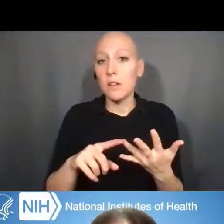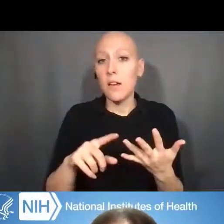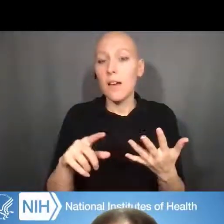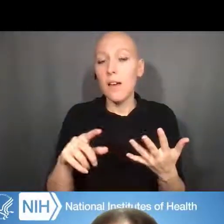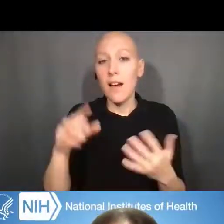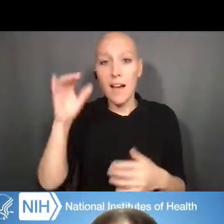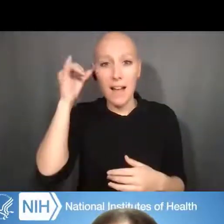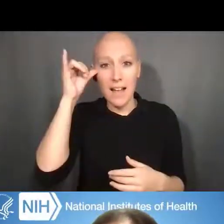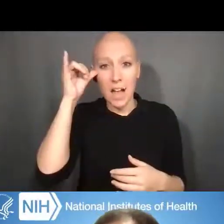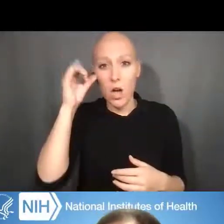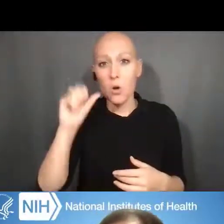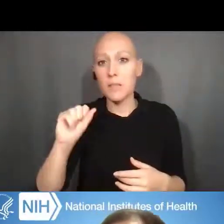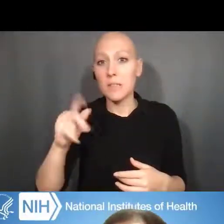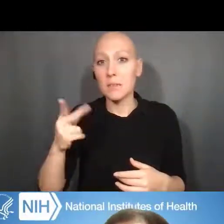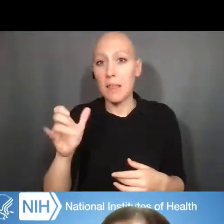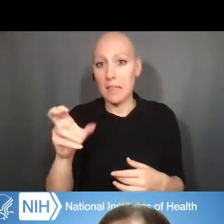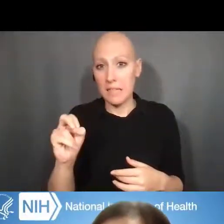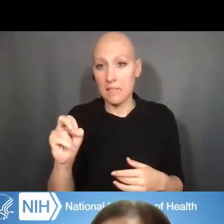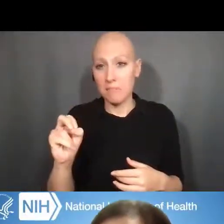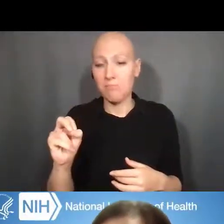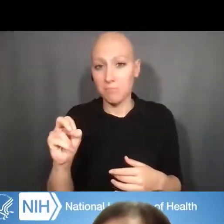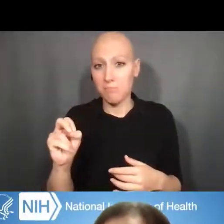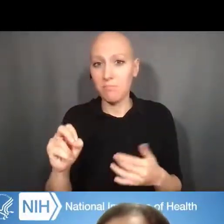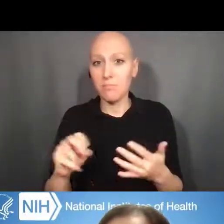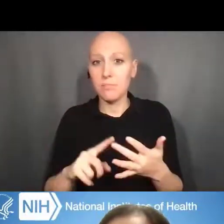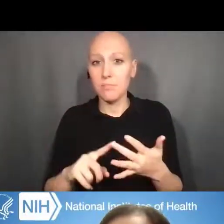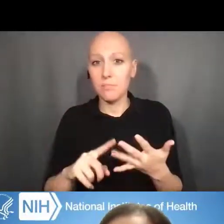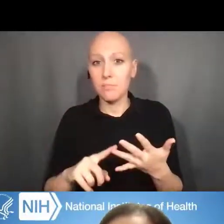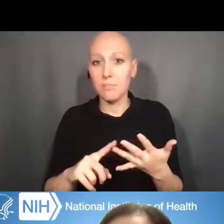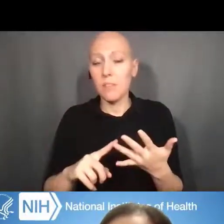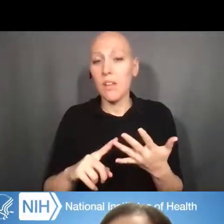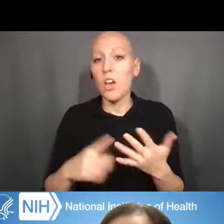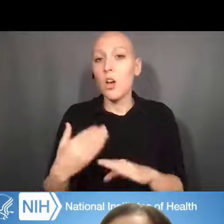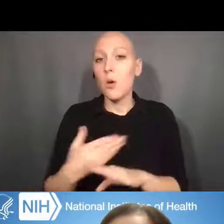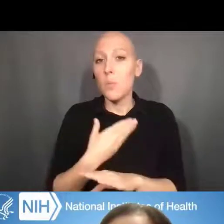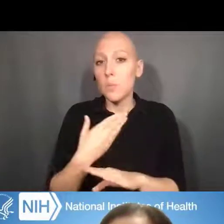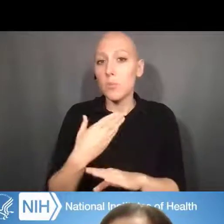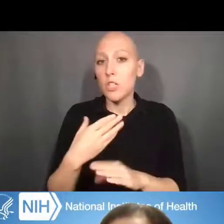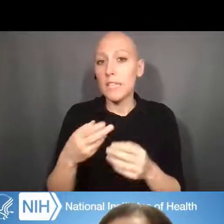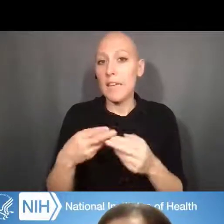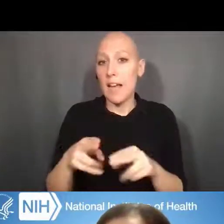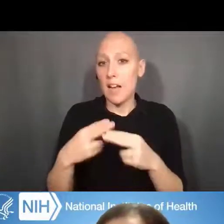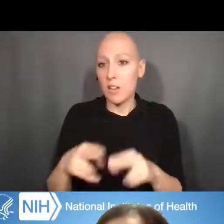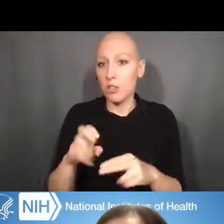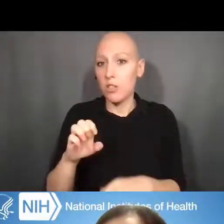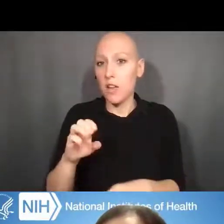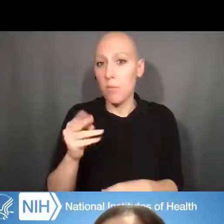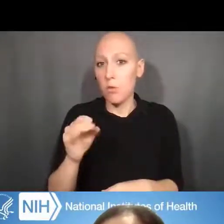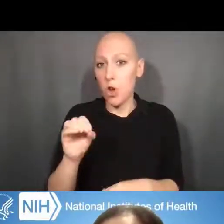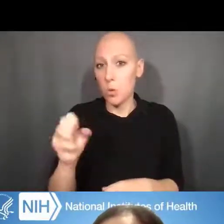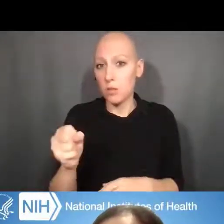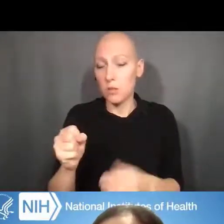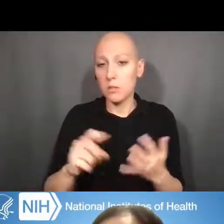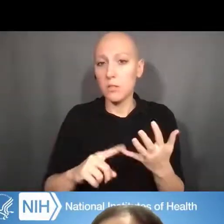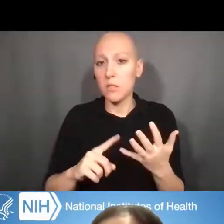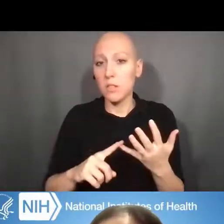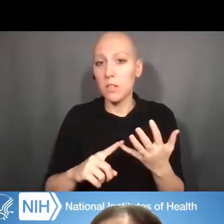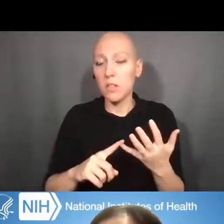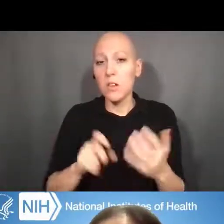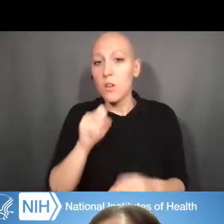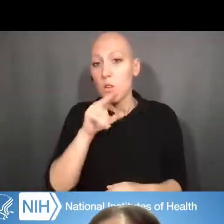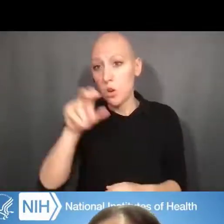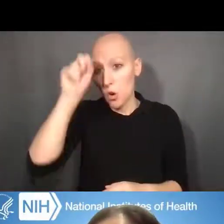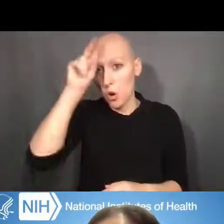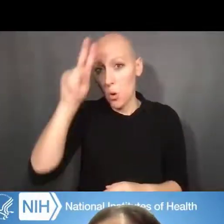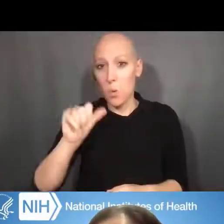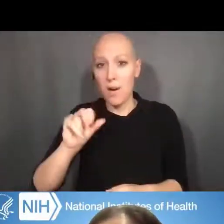Pre-hatched embryos. G, goat antibodies. And H, a chimp behavior study. Now, choose all